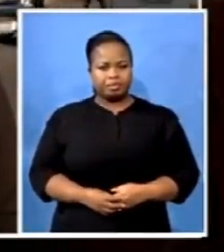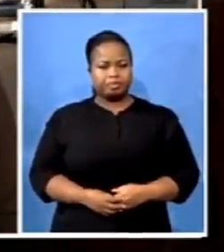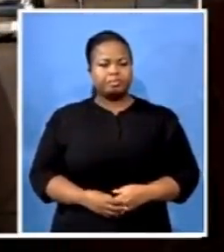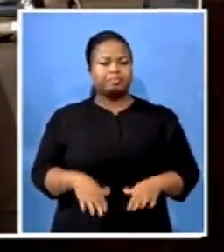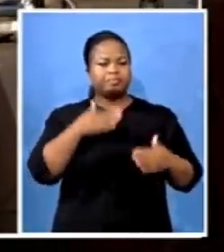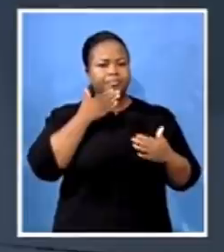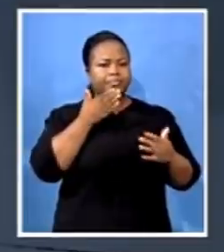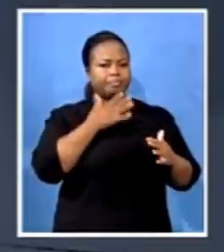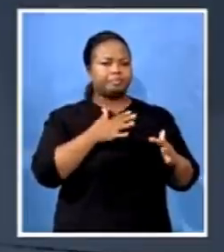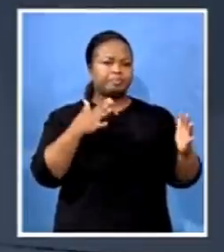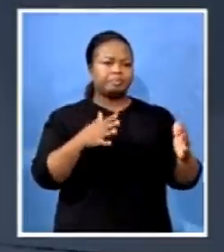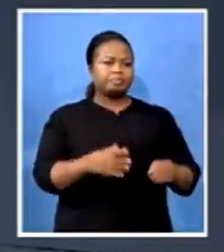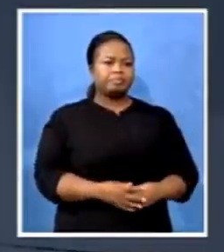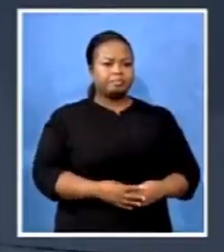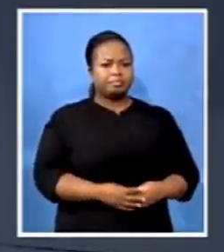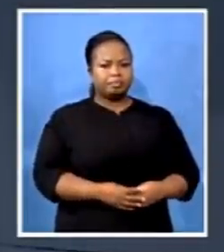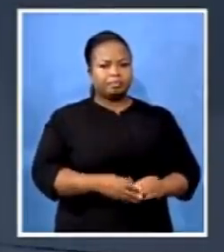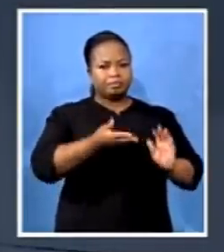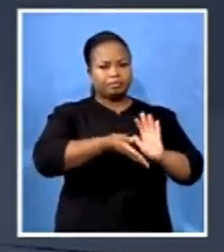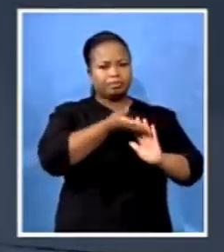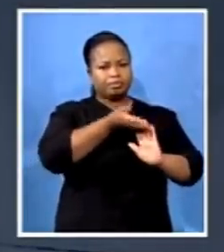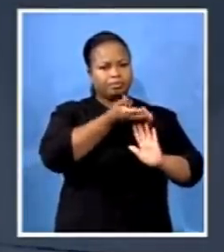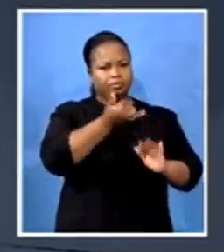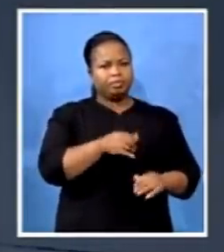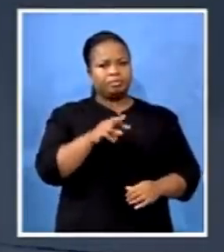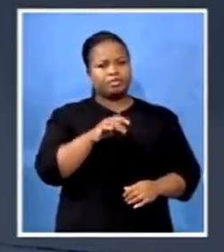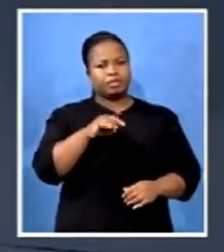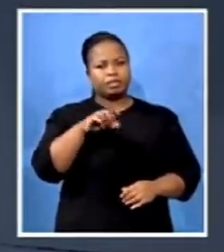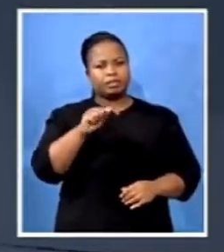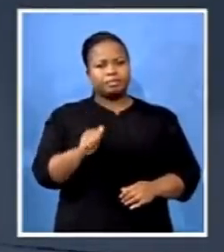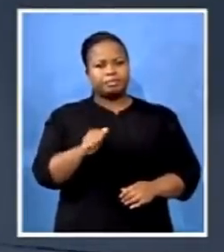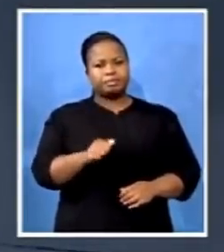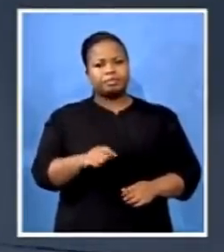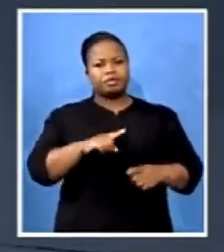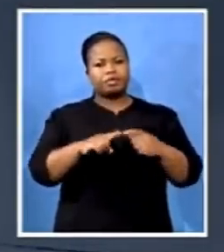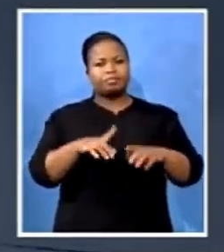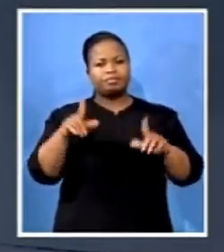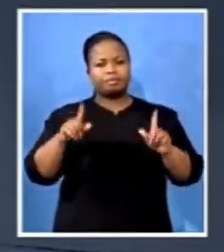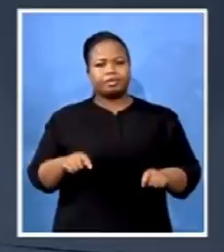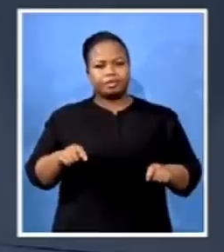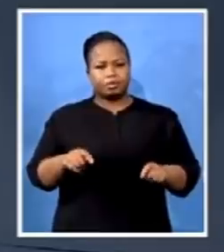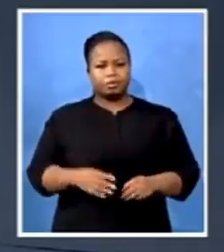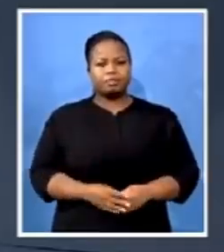update. Vanessa Poonah coming to us from the Cape Town taxi rank in the Western Cape. You're watching the agenda.